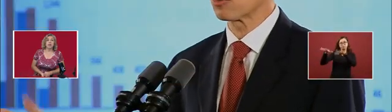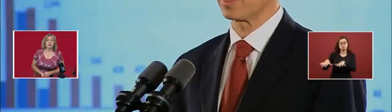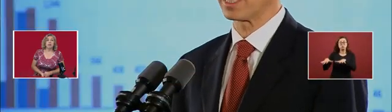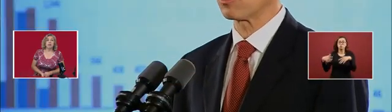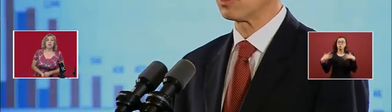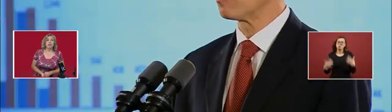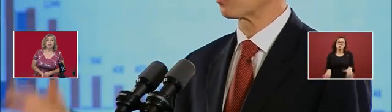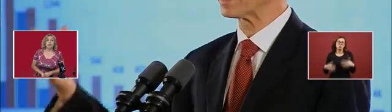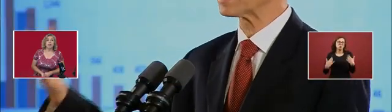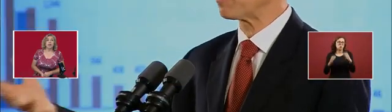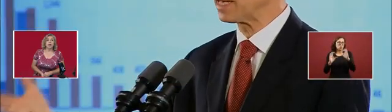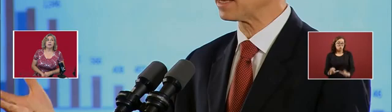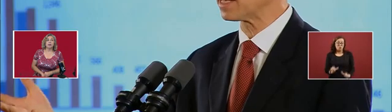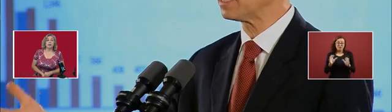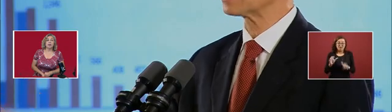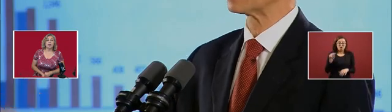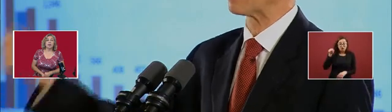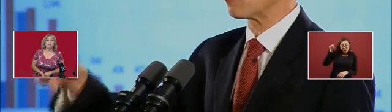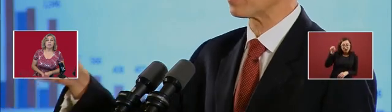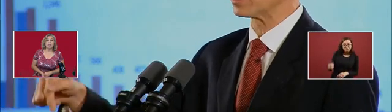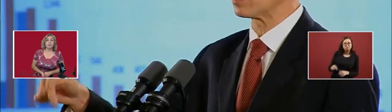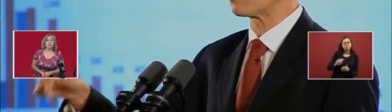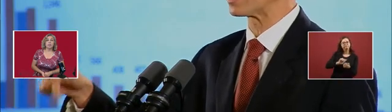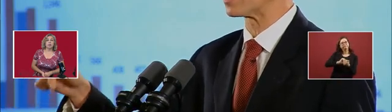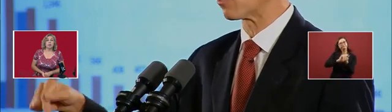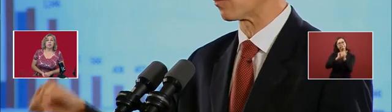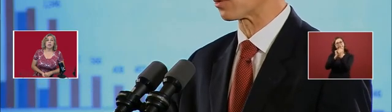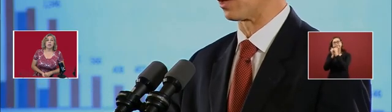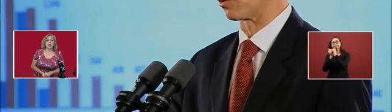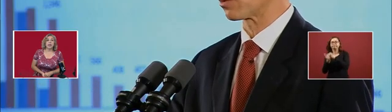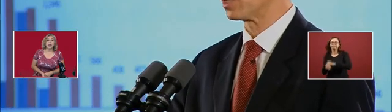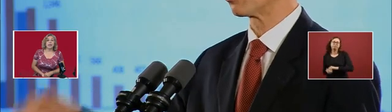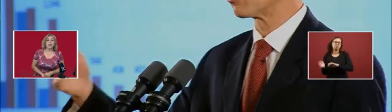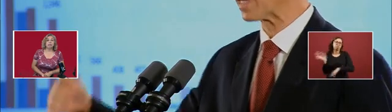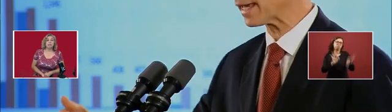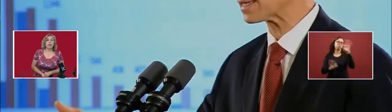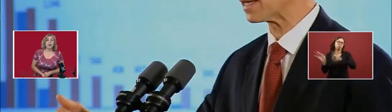services. It comes through